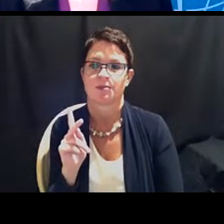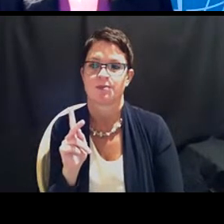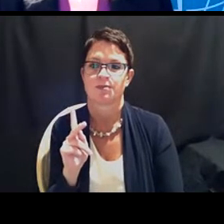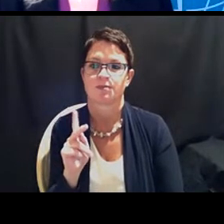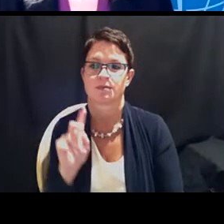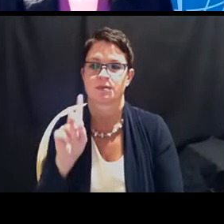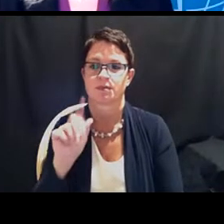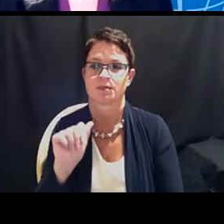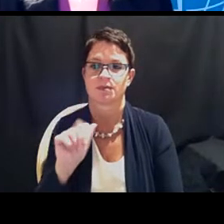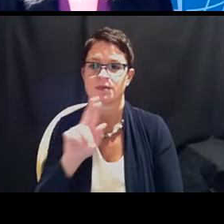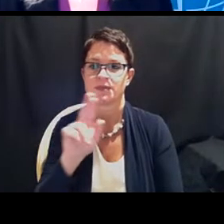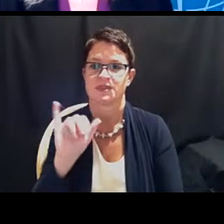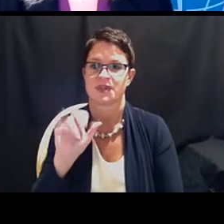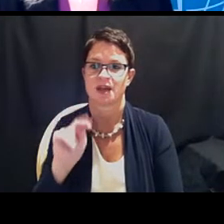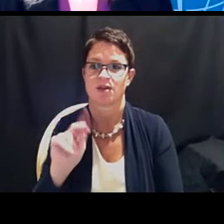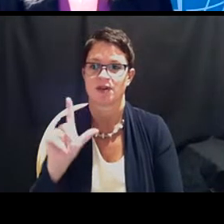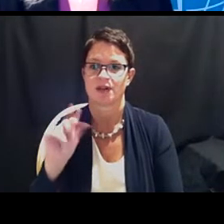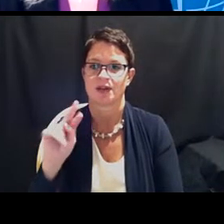Darren Lang?